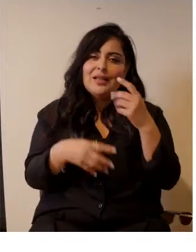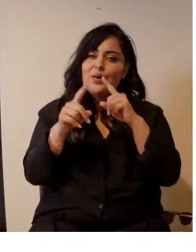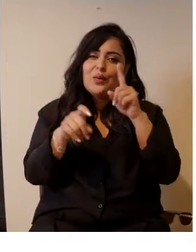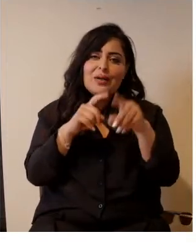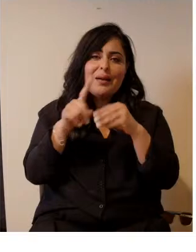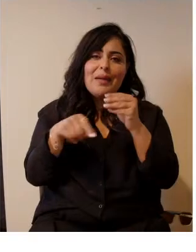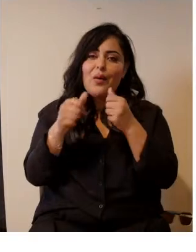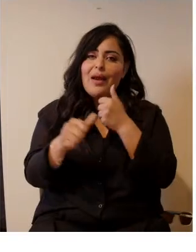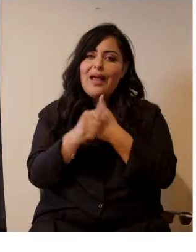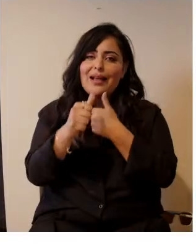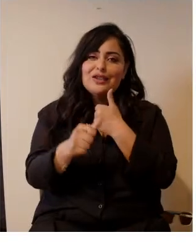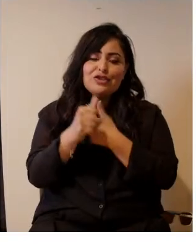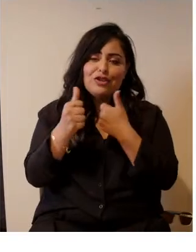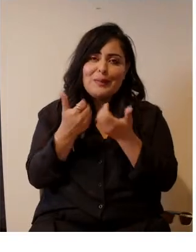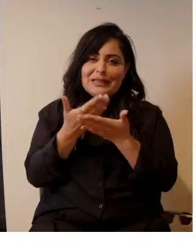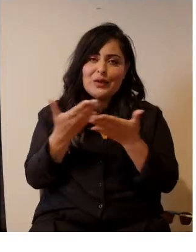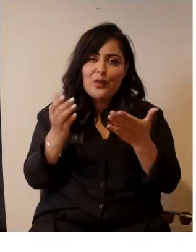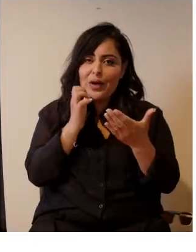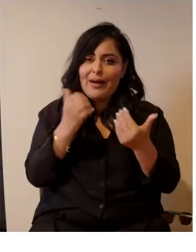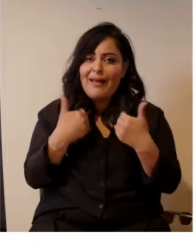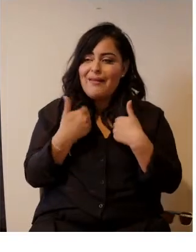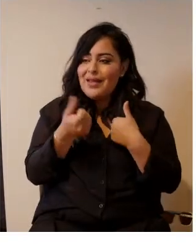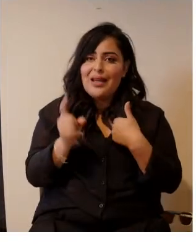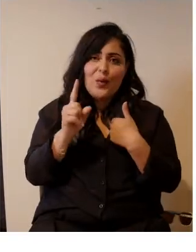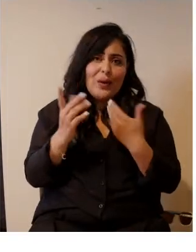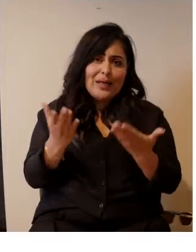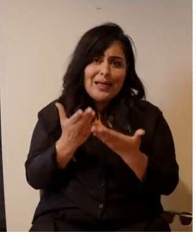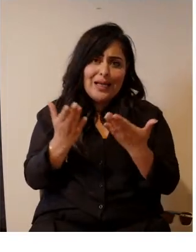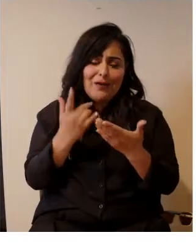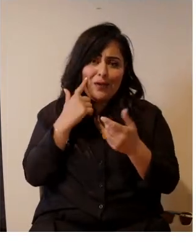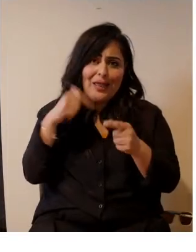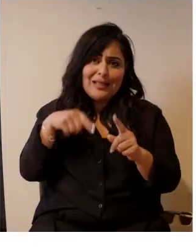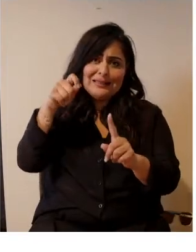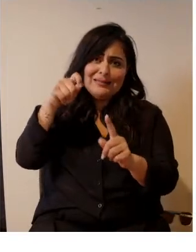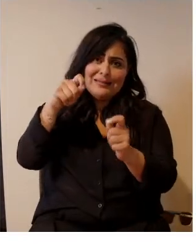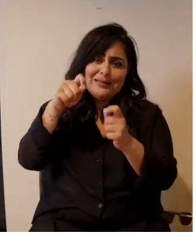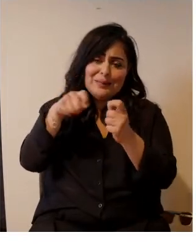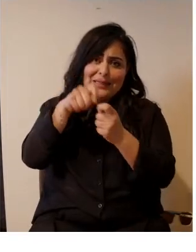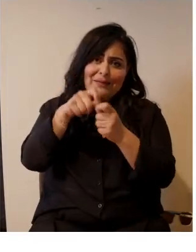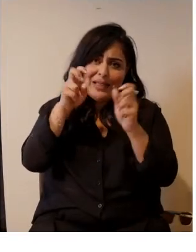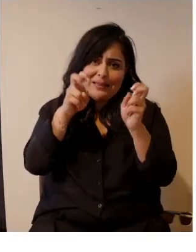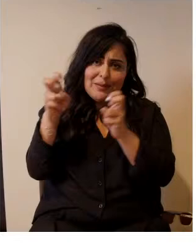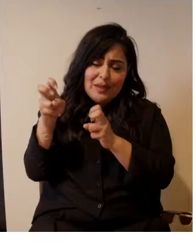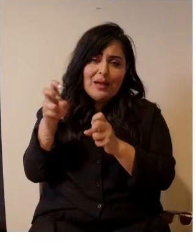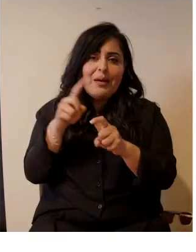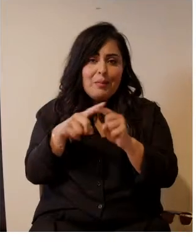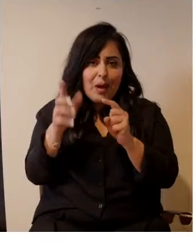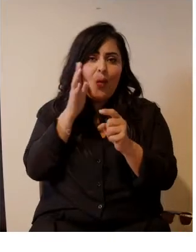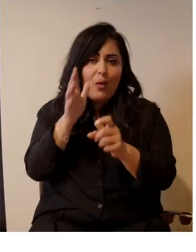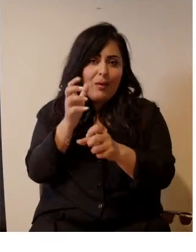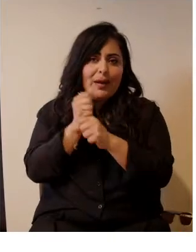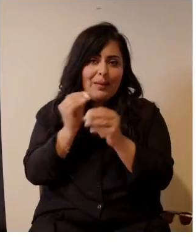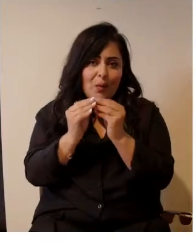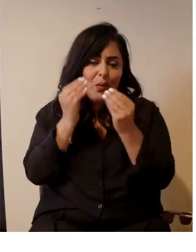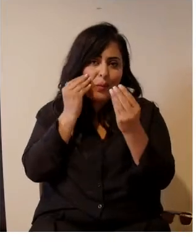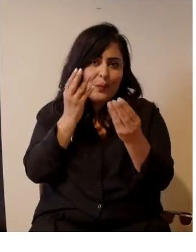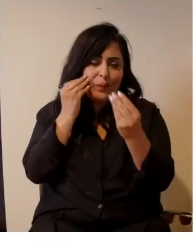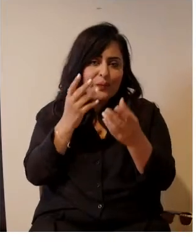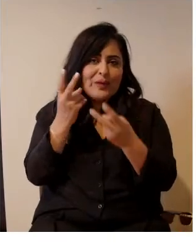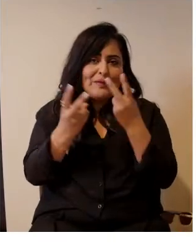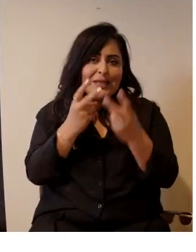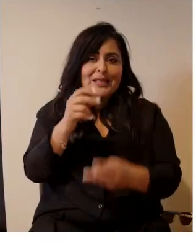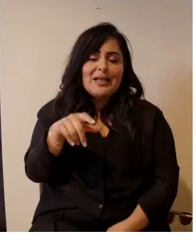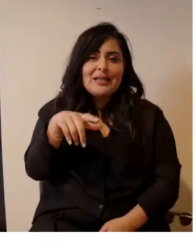hazard materials and stuff. We did not have anybody here tonight, but we'll be addressing those questions as we get the answers to them. So please go to the website for Angeles